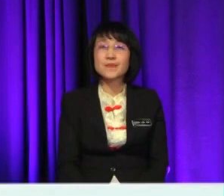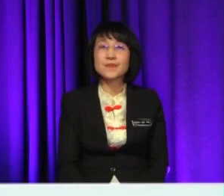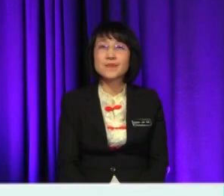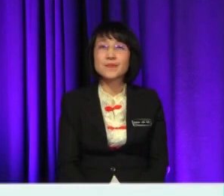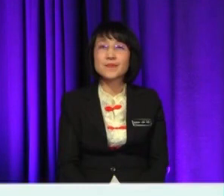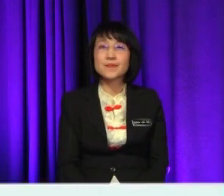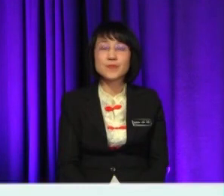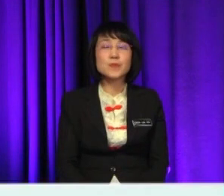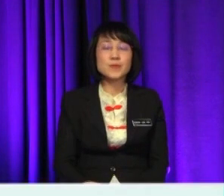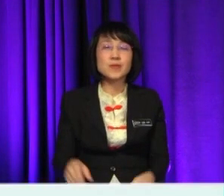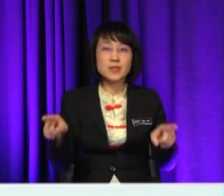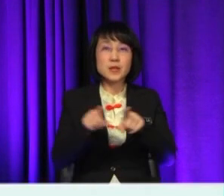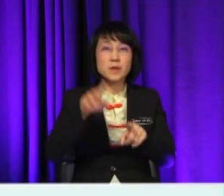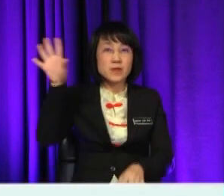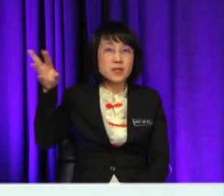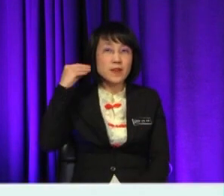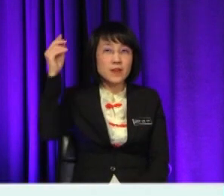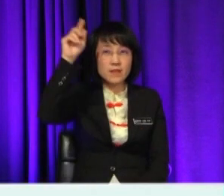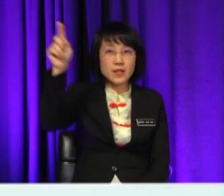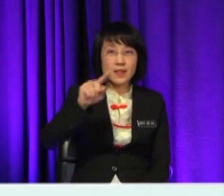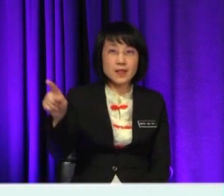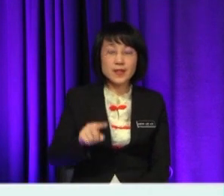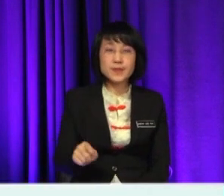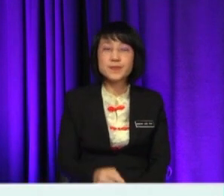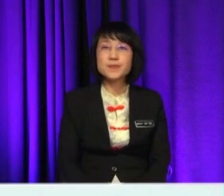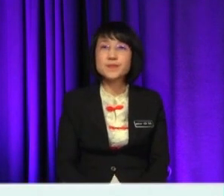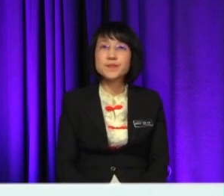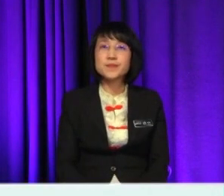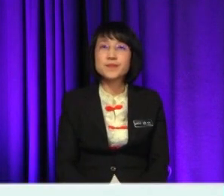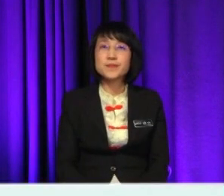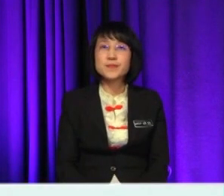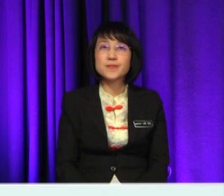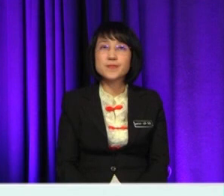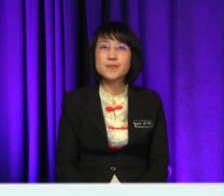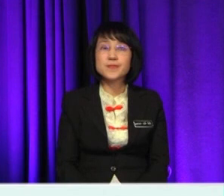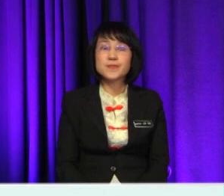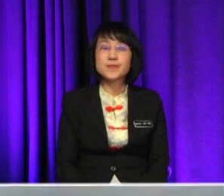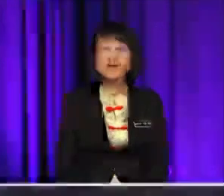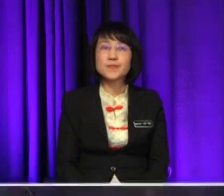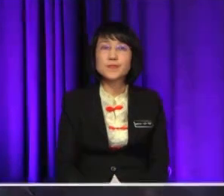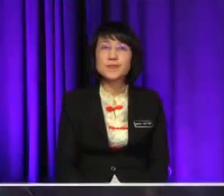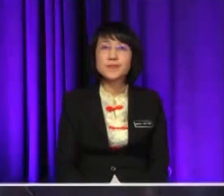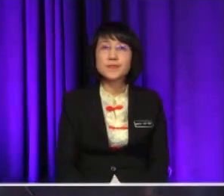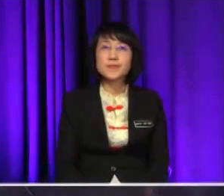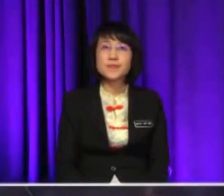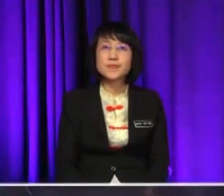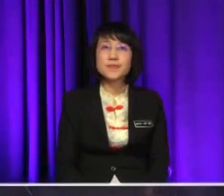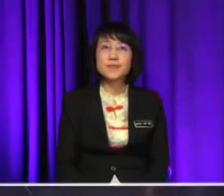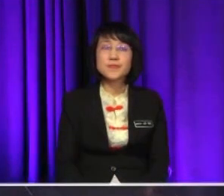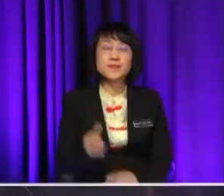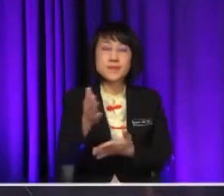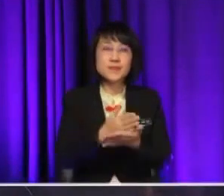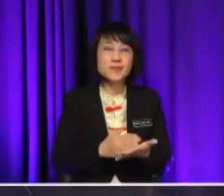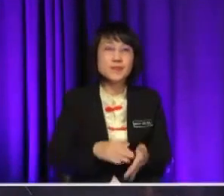with the sound of thunder. Yep. Right? And yes, of course the child has rattles, and usually some